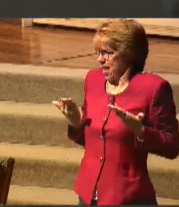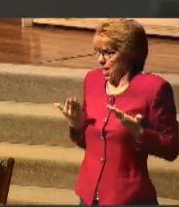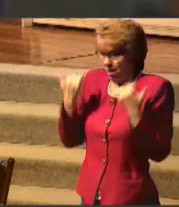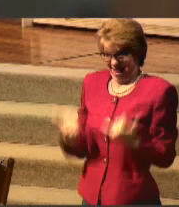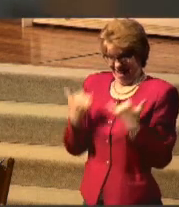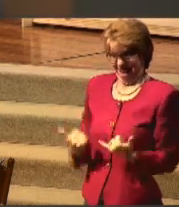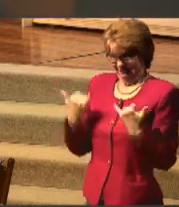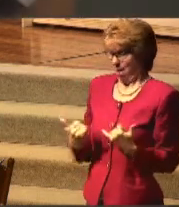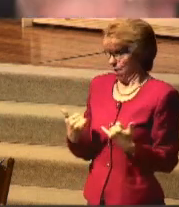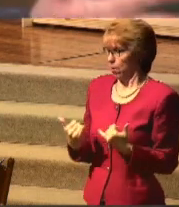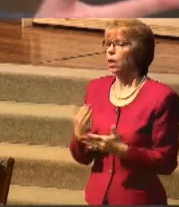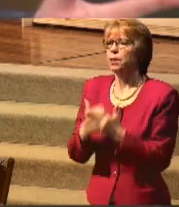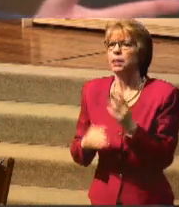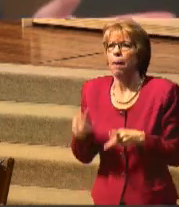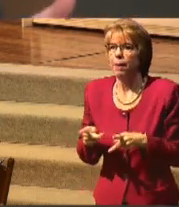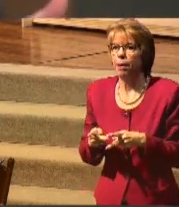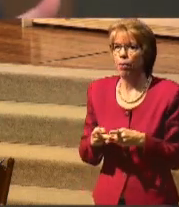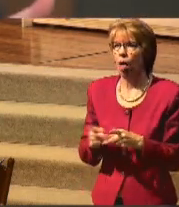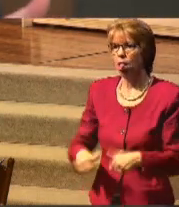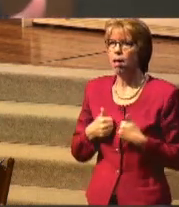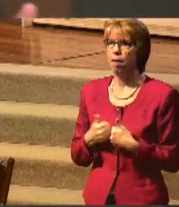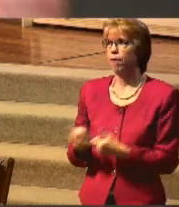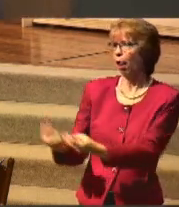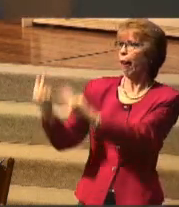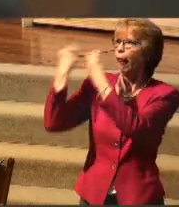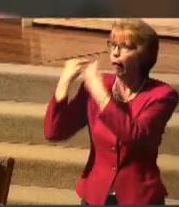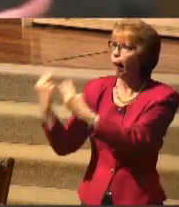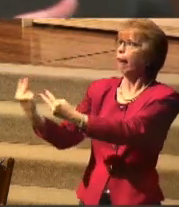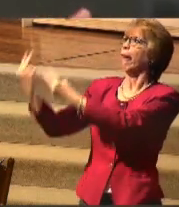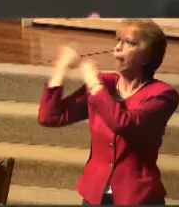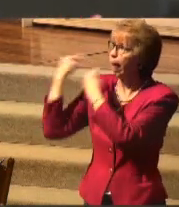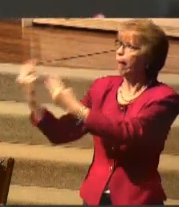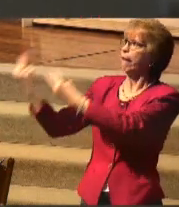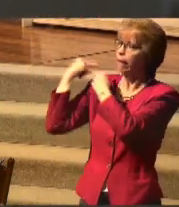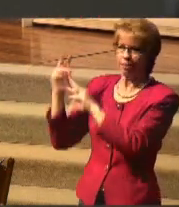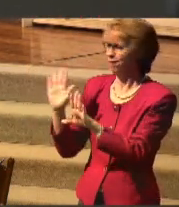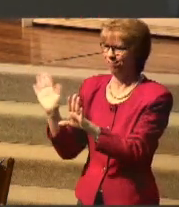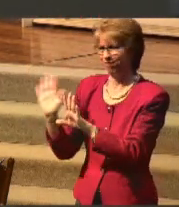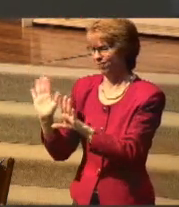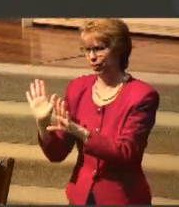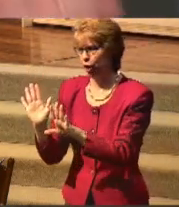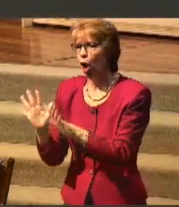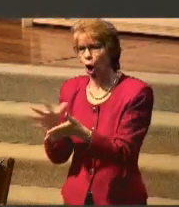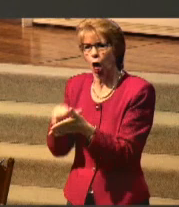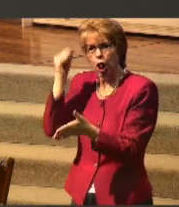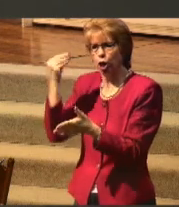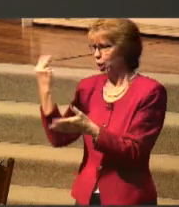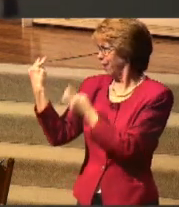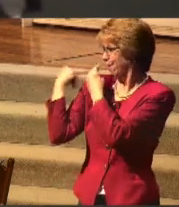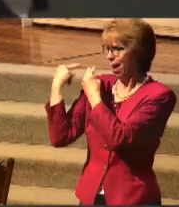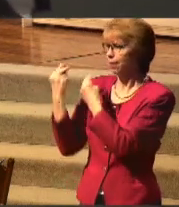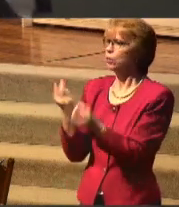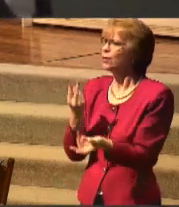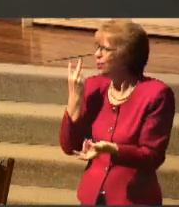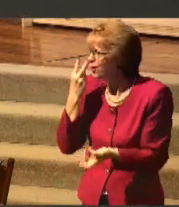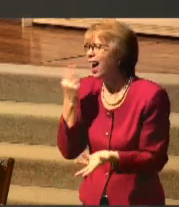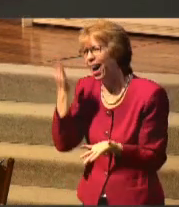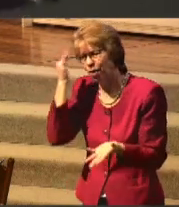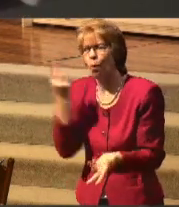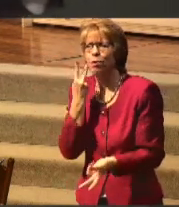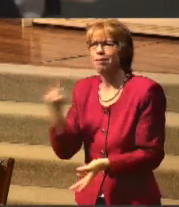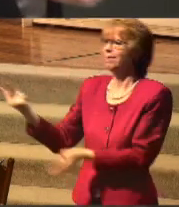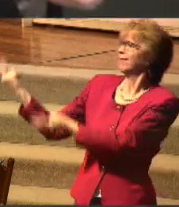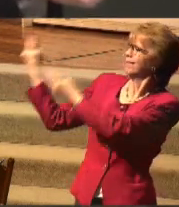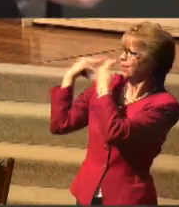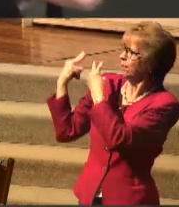what? Some people live in the past. Now, we need to learn from the past, absolutely. And it's okay to look at the past. But don't